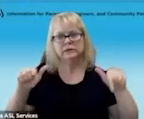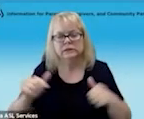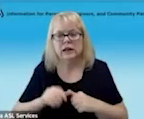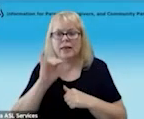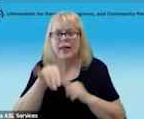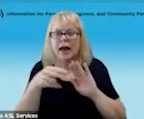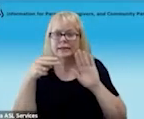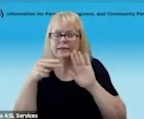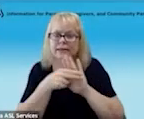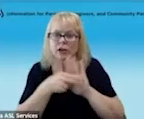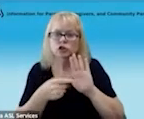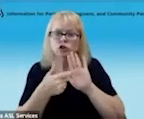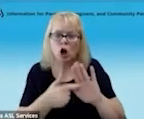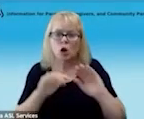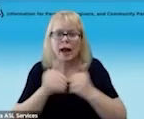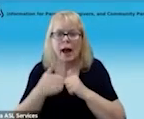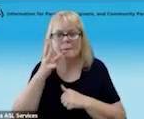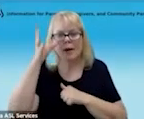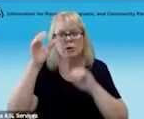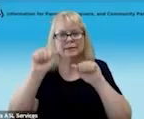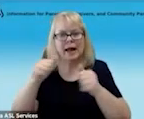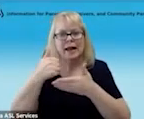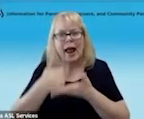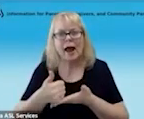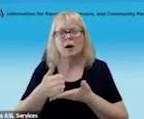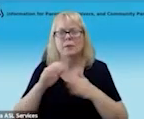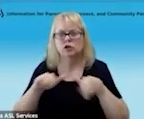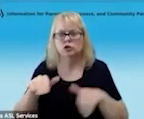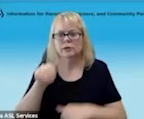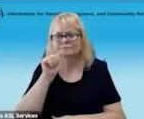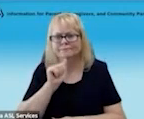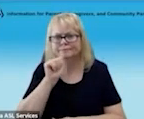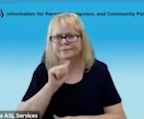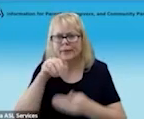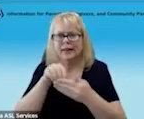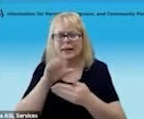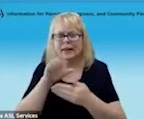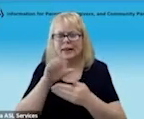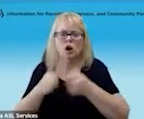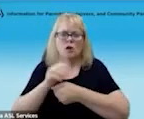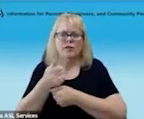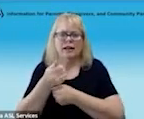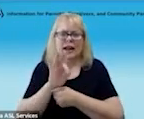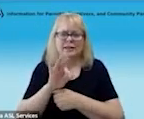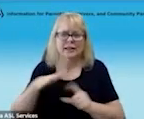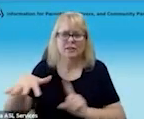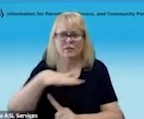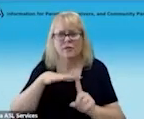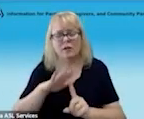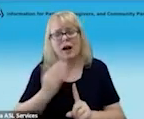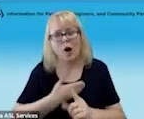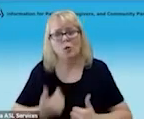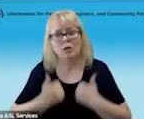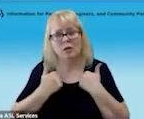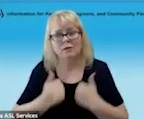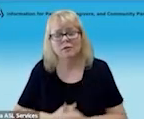slide. We also know that COVID-19 has impacted all of us in many ways. This slide